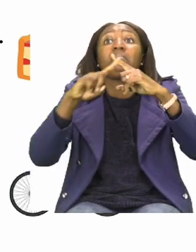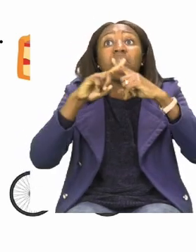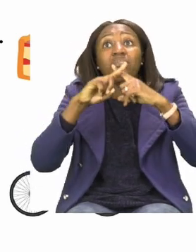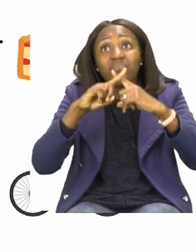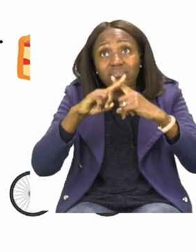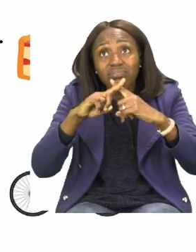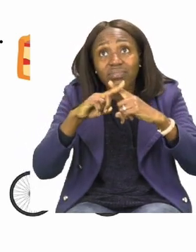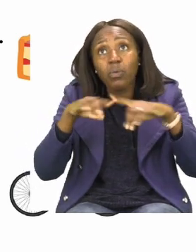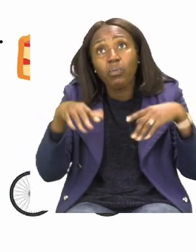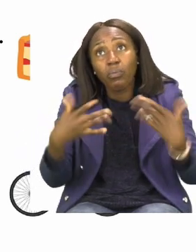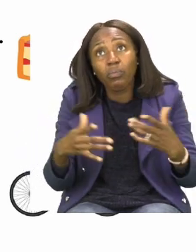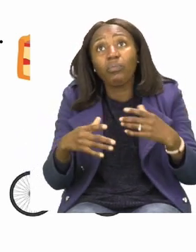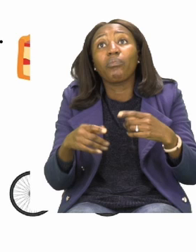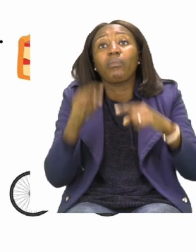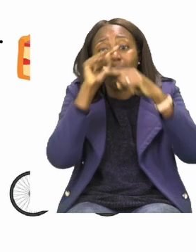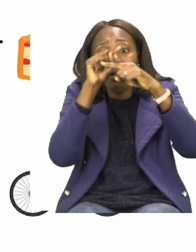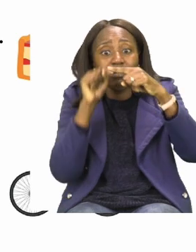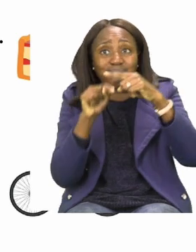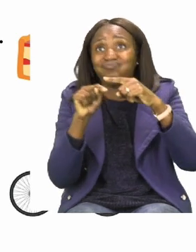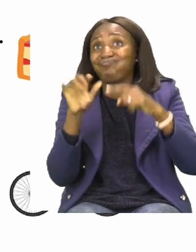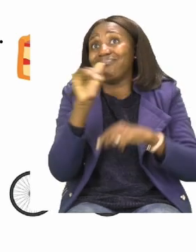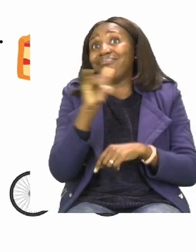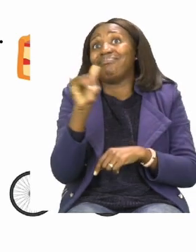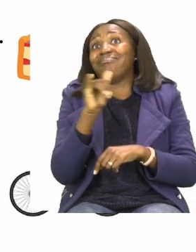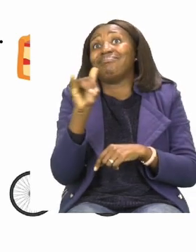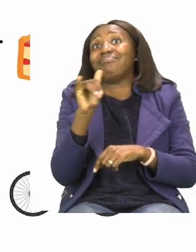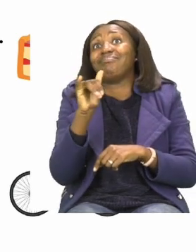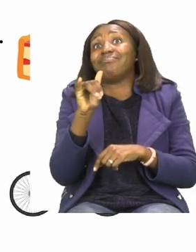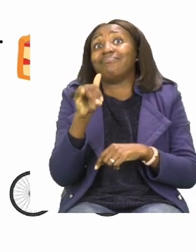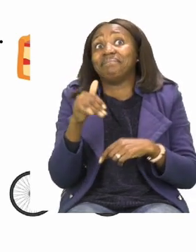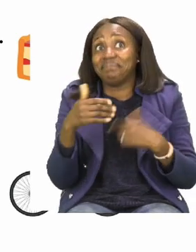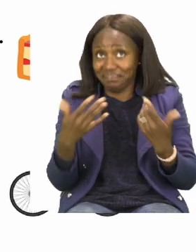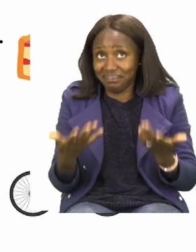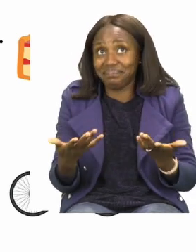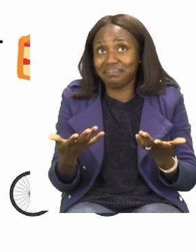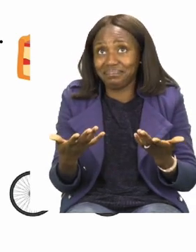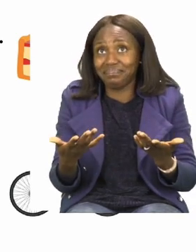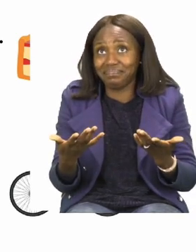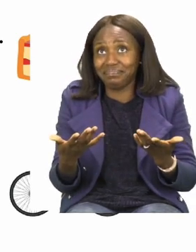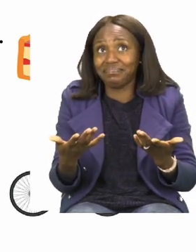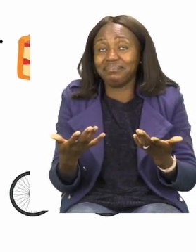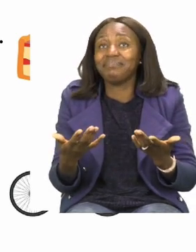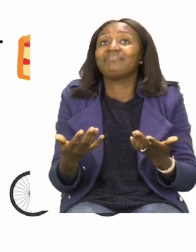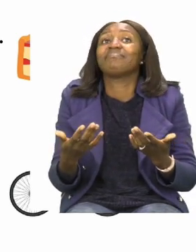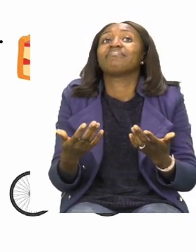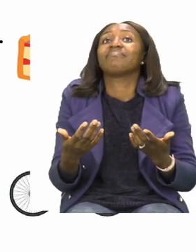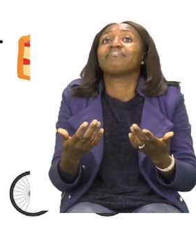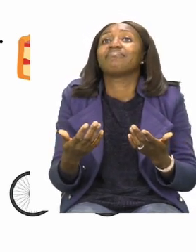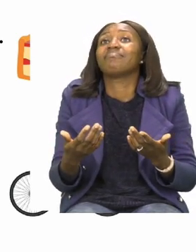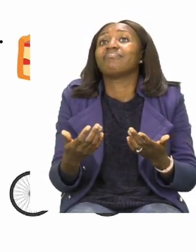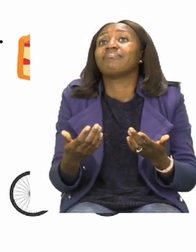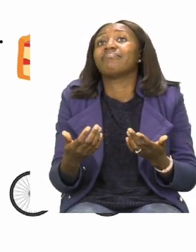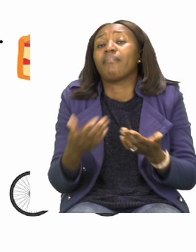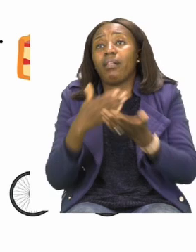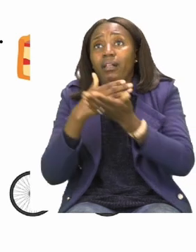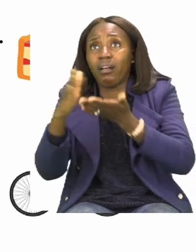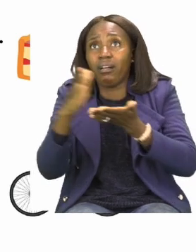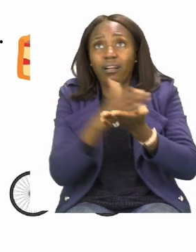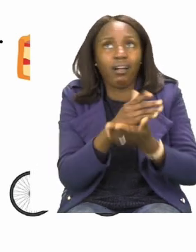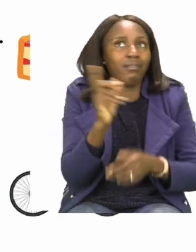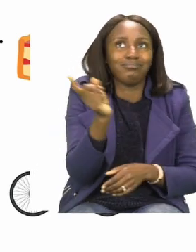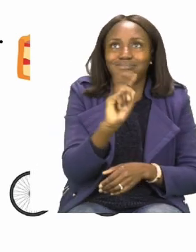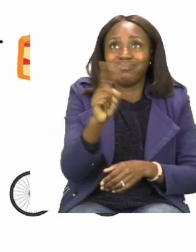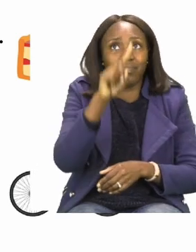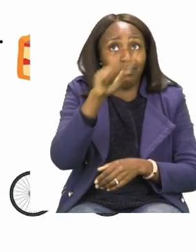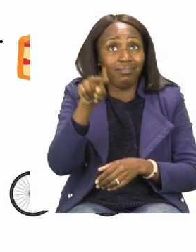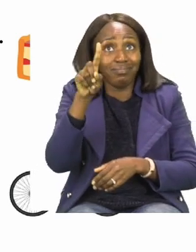multiplying, or sharing? If you said sharing, you are wrong